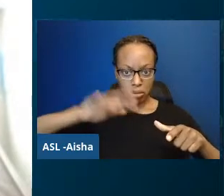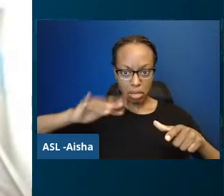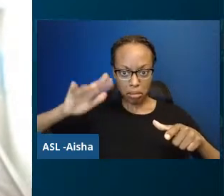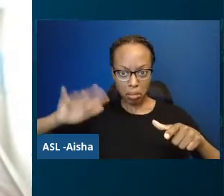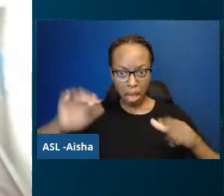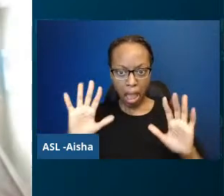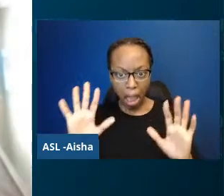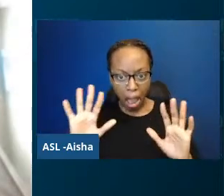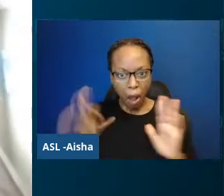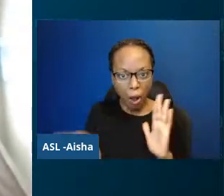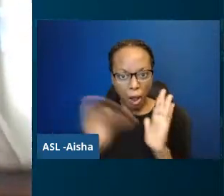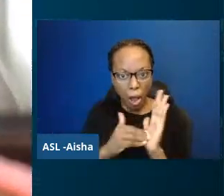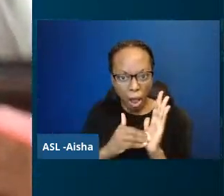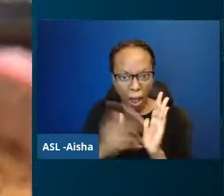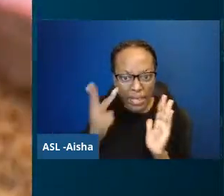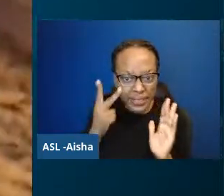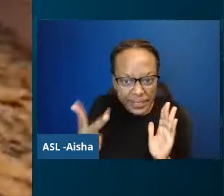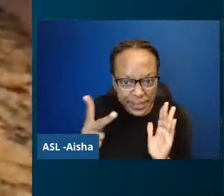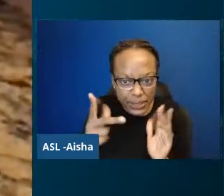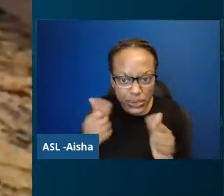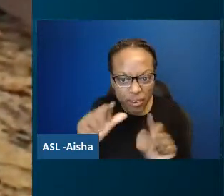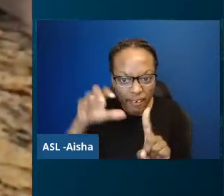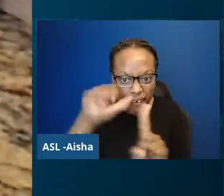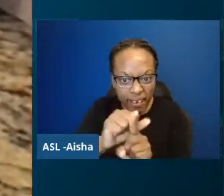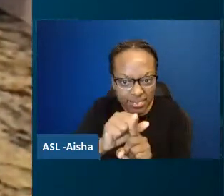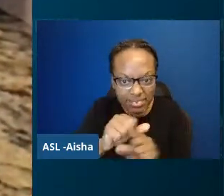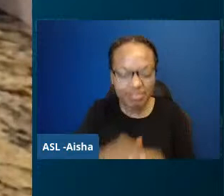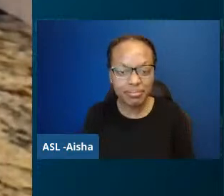one more time so you can take another look?